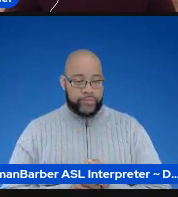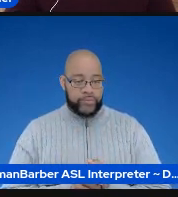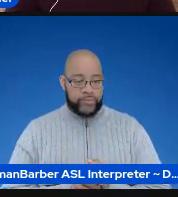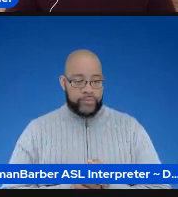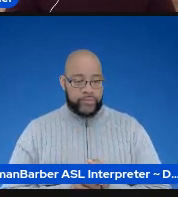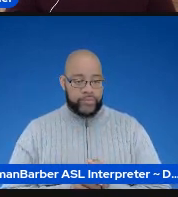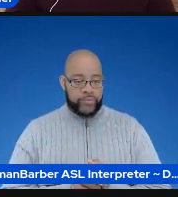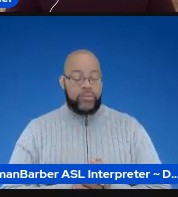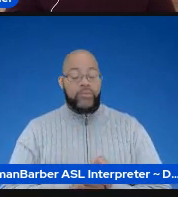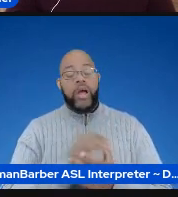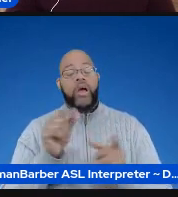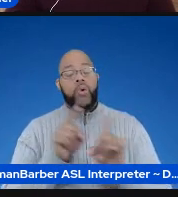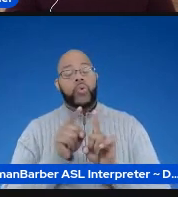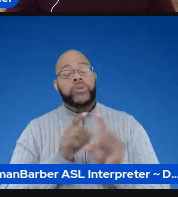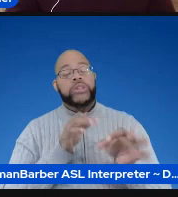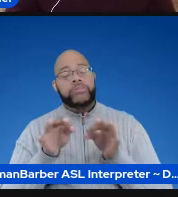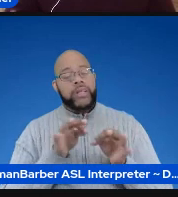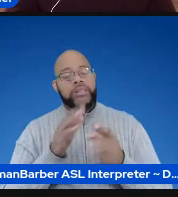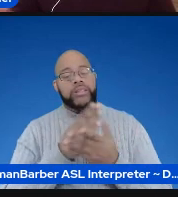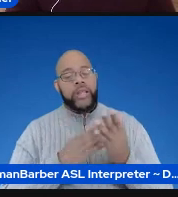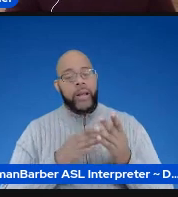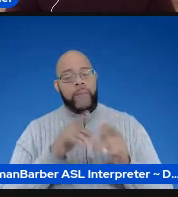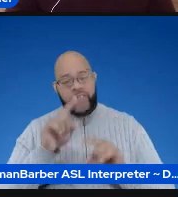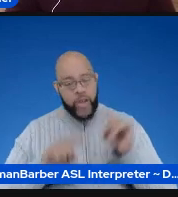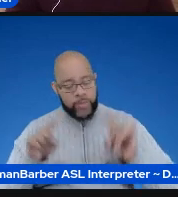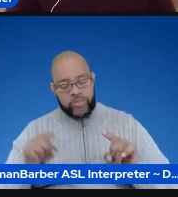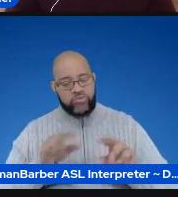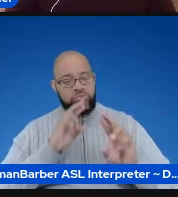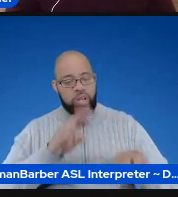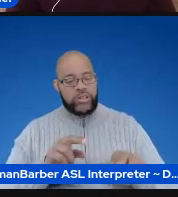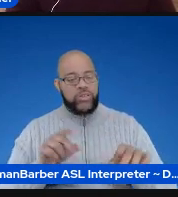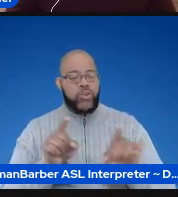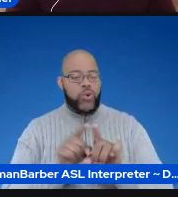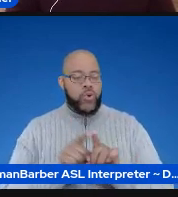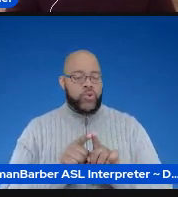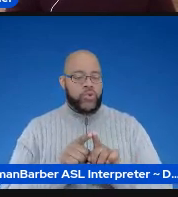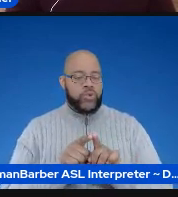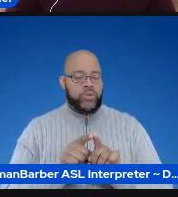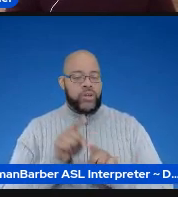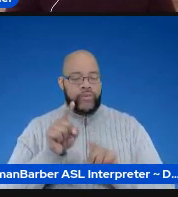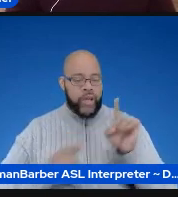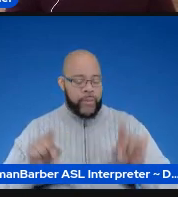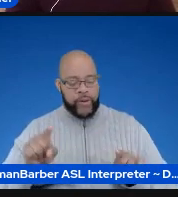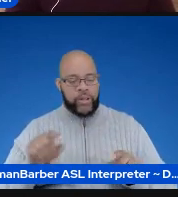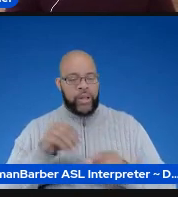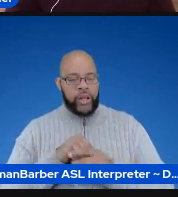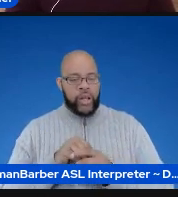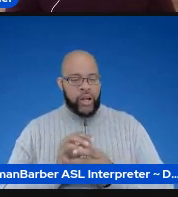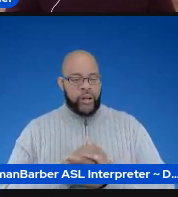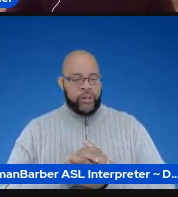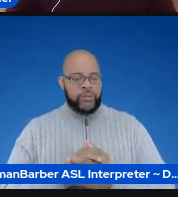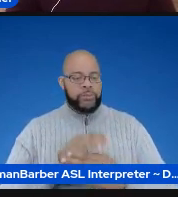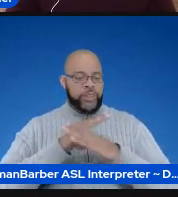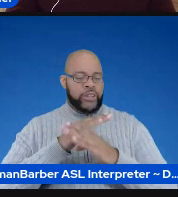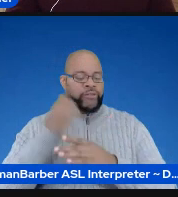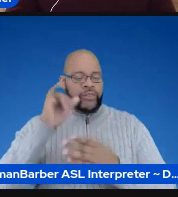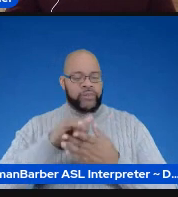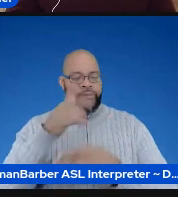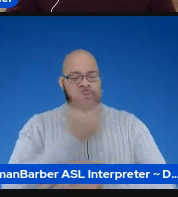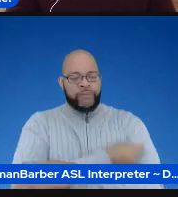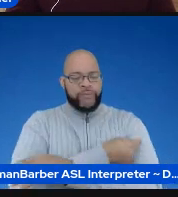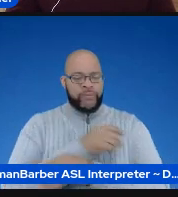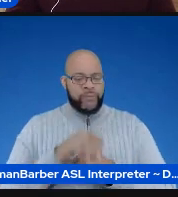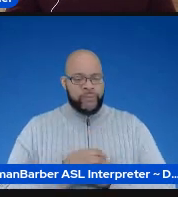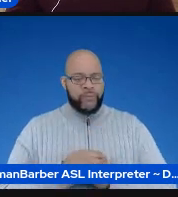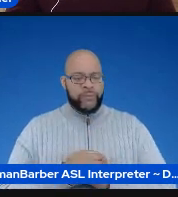and explain some of the variability in vaccine responses, as well as our variability in protection following vaccination,